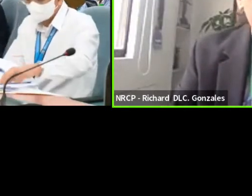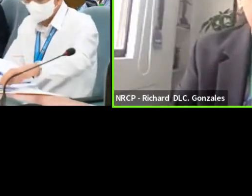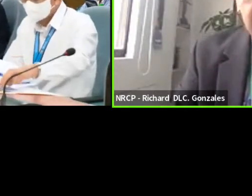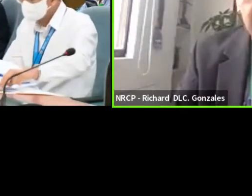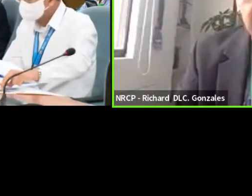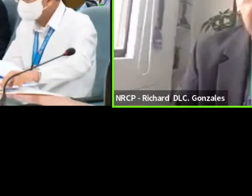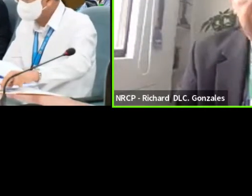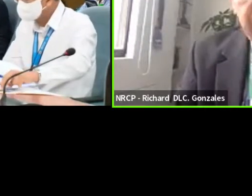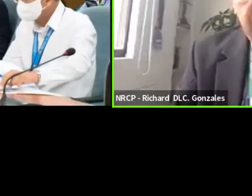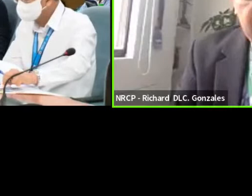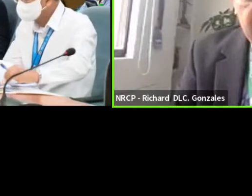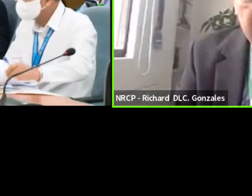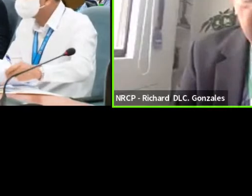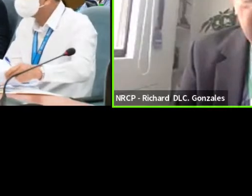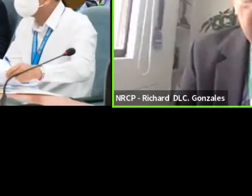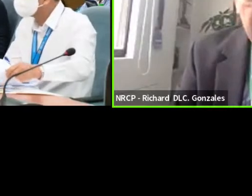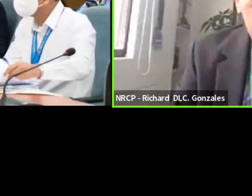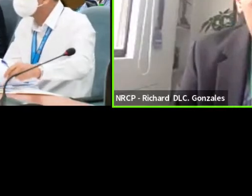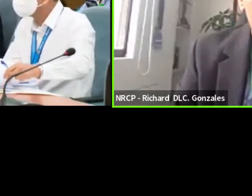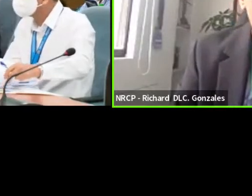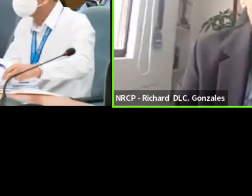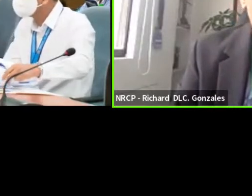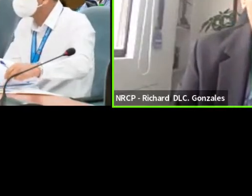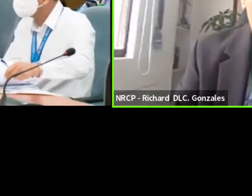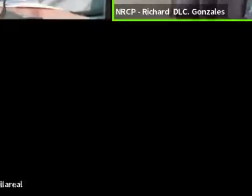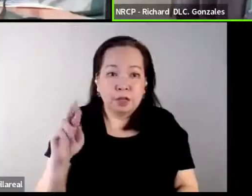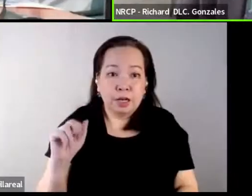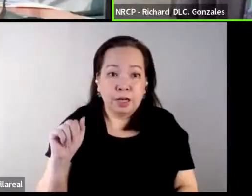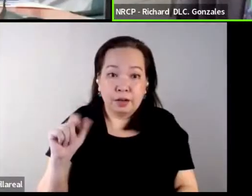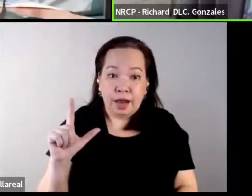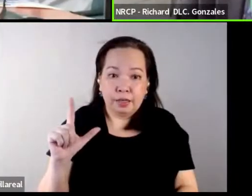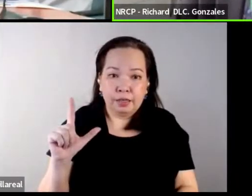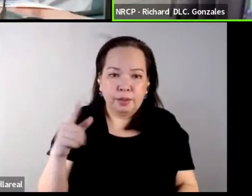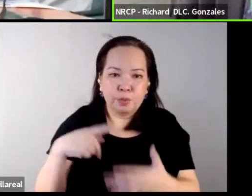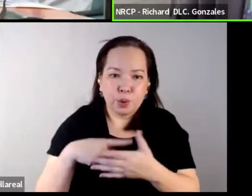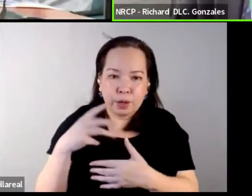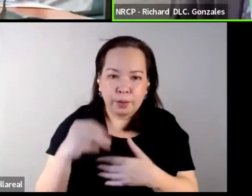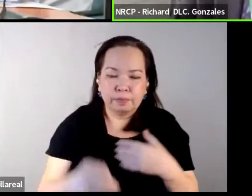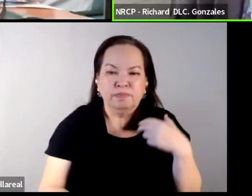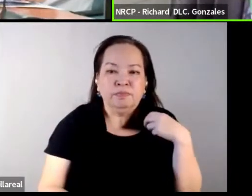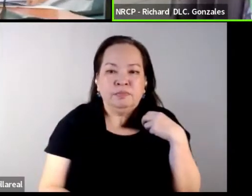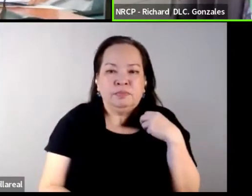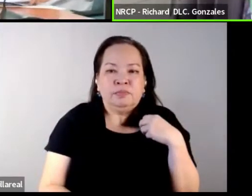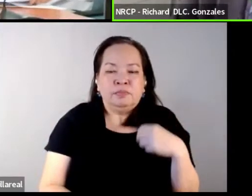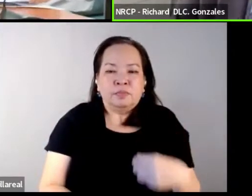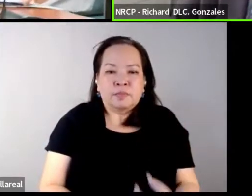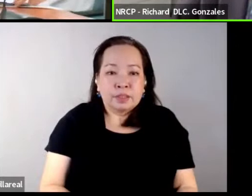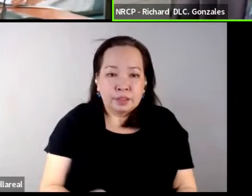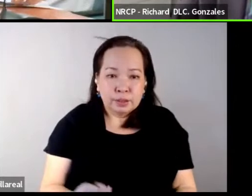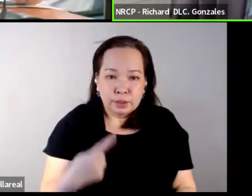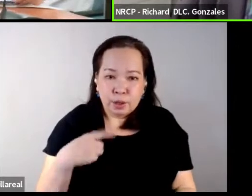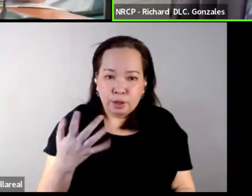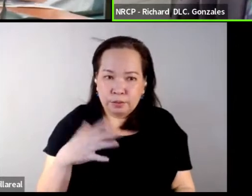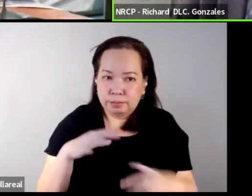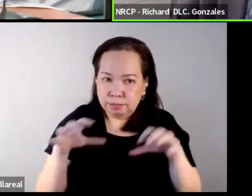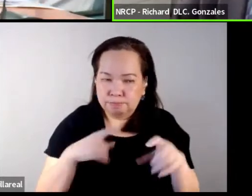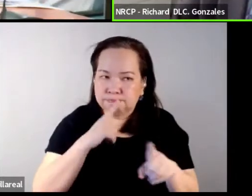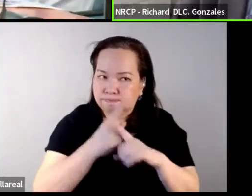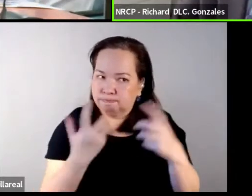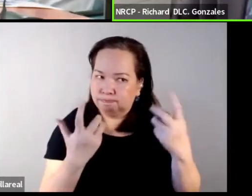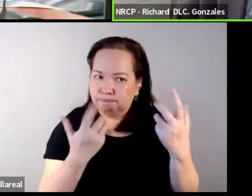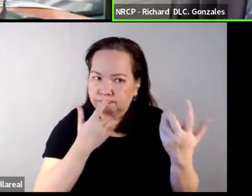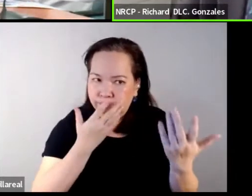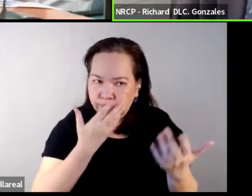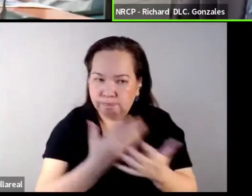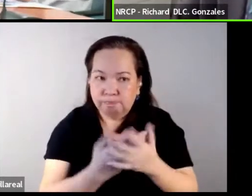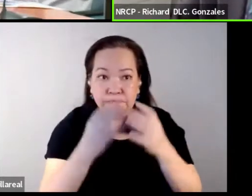for initiating this bill, the Act of Establishing the ARAL Program. This initiative is timely and relevant in